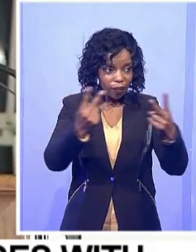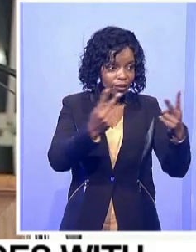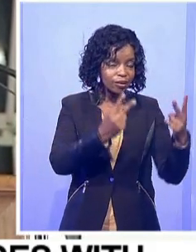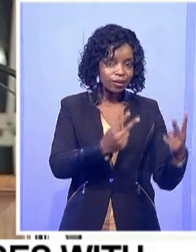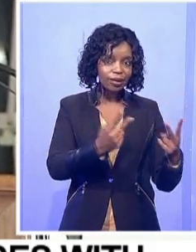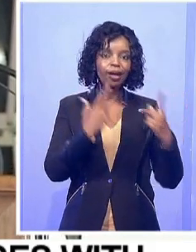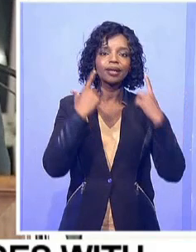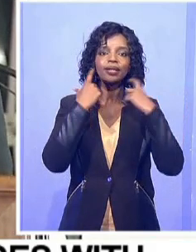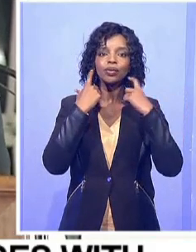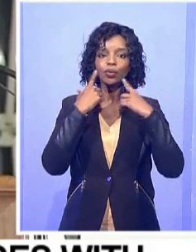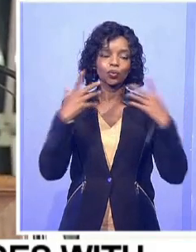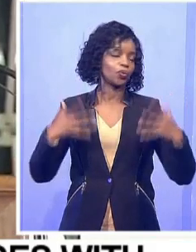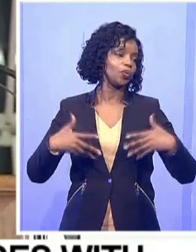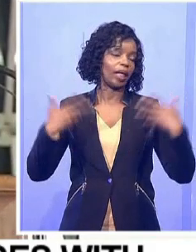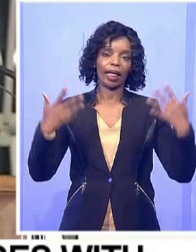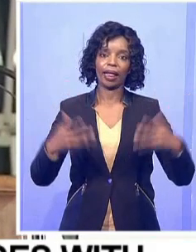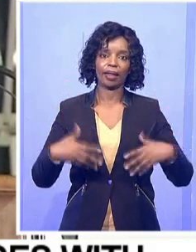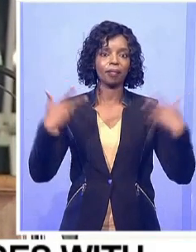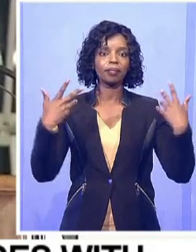Jabulile kakhulu.